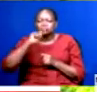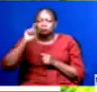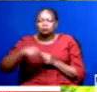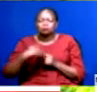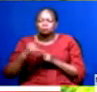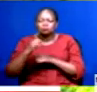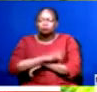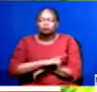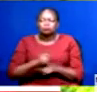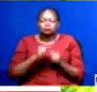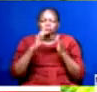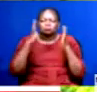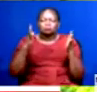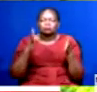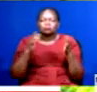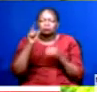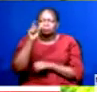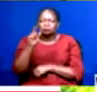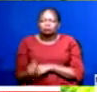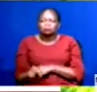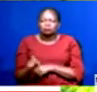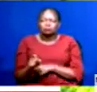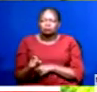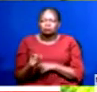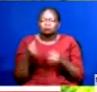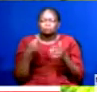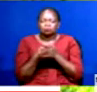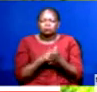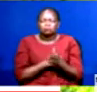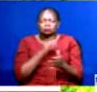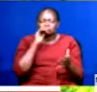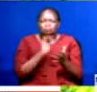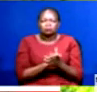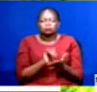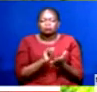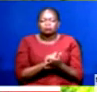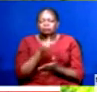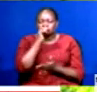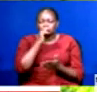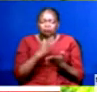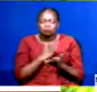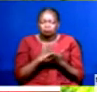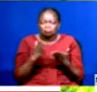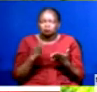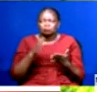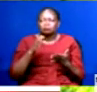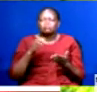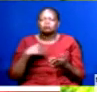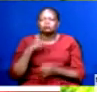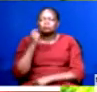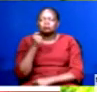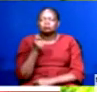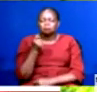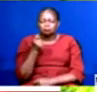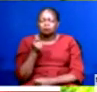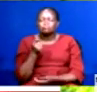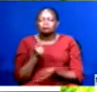the biggest in the region. The foundation believes that the private sector holds the key to unlocking